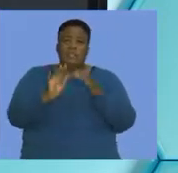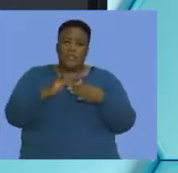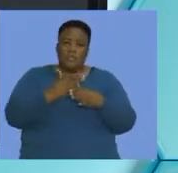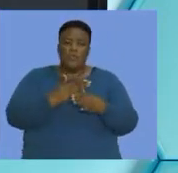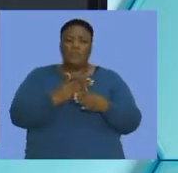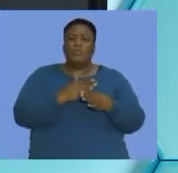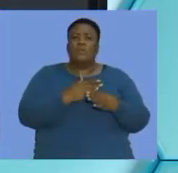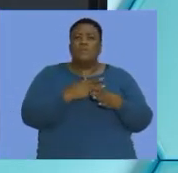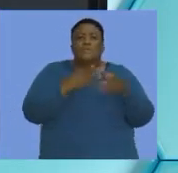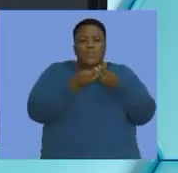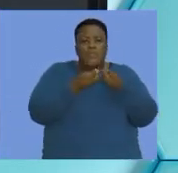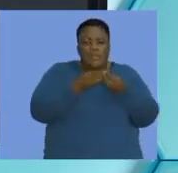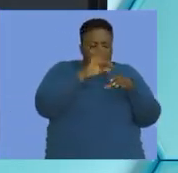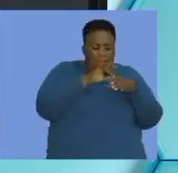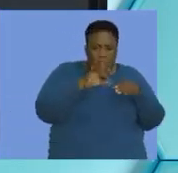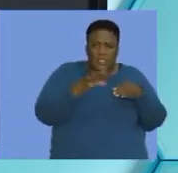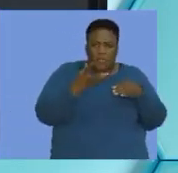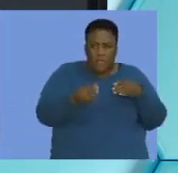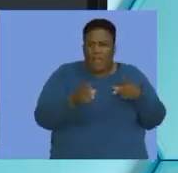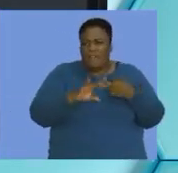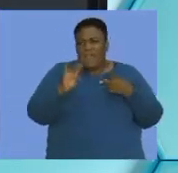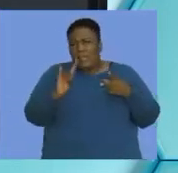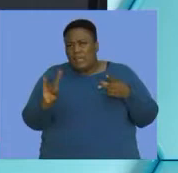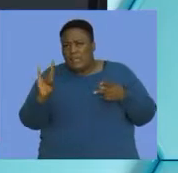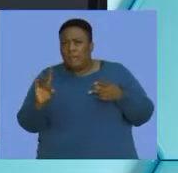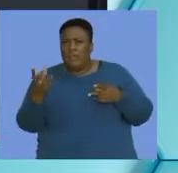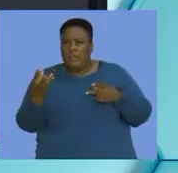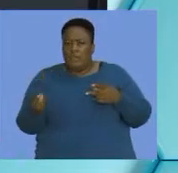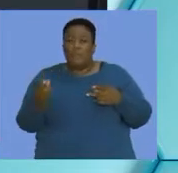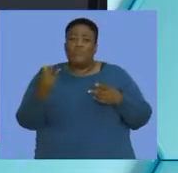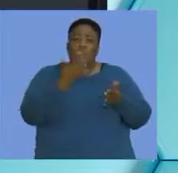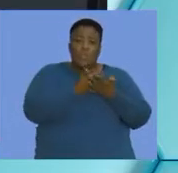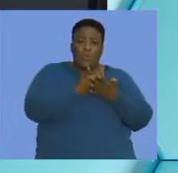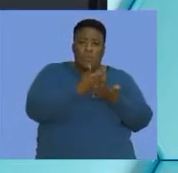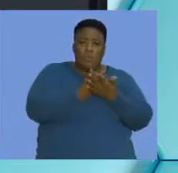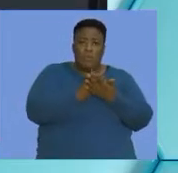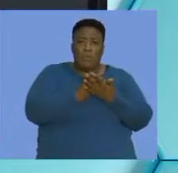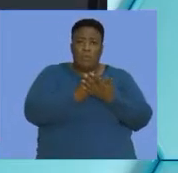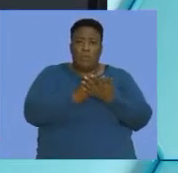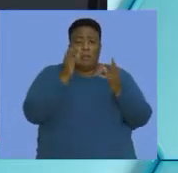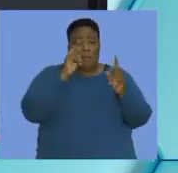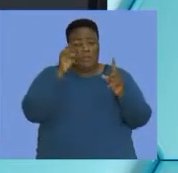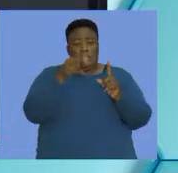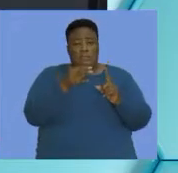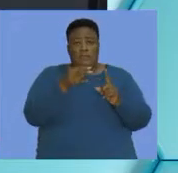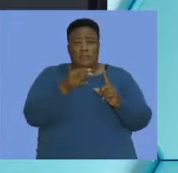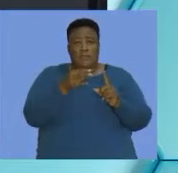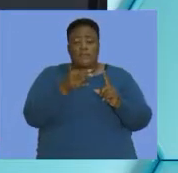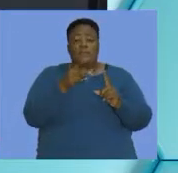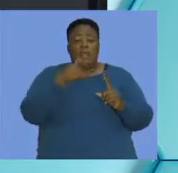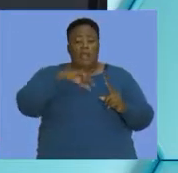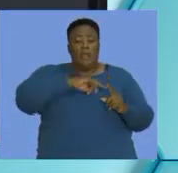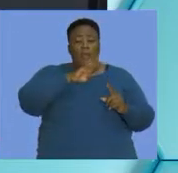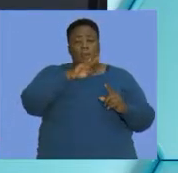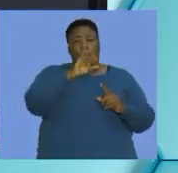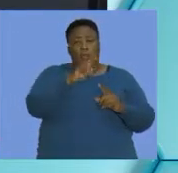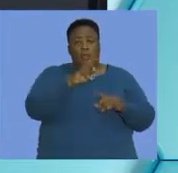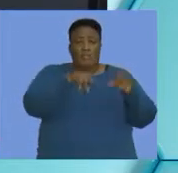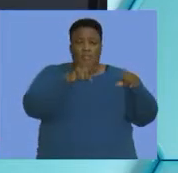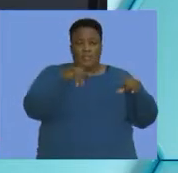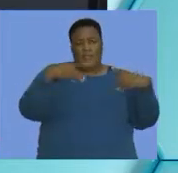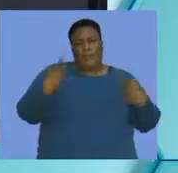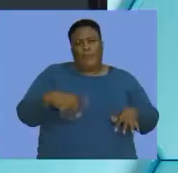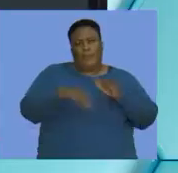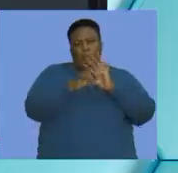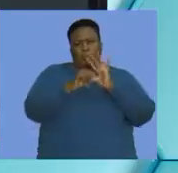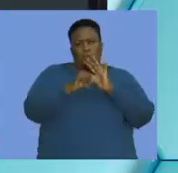living organisms as well as plants that we have. So from an economical perspective, our biodiversity is very important to us as